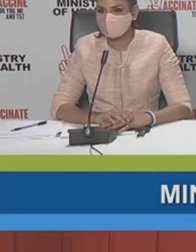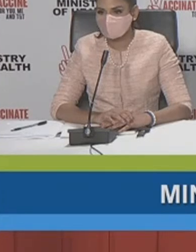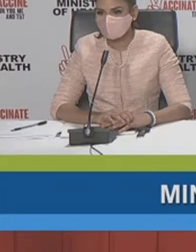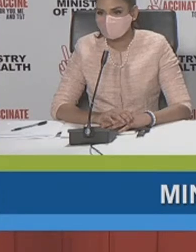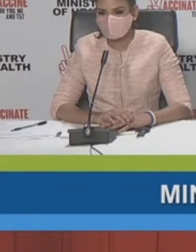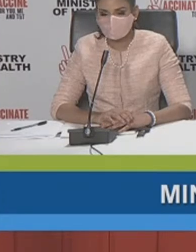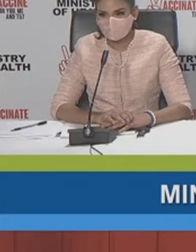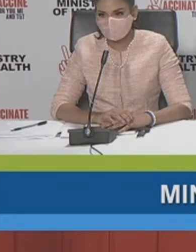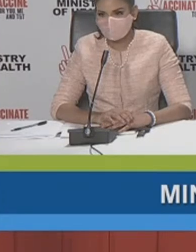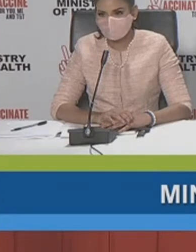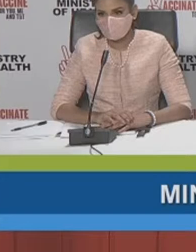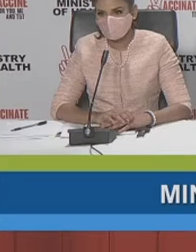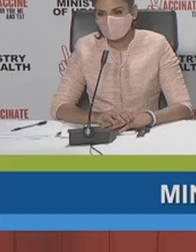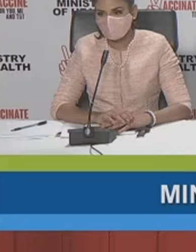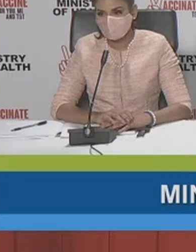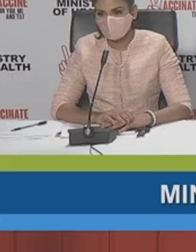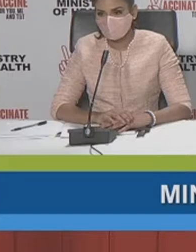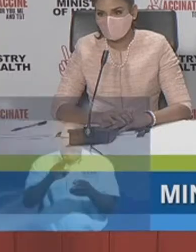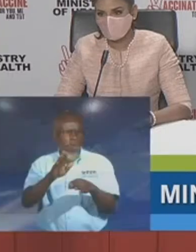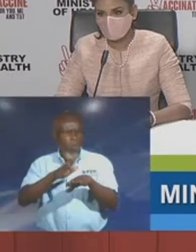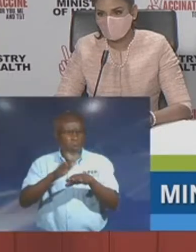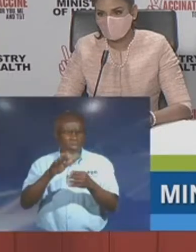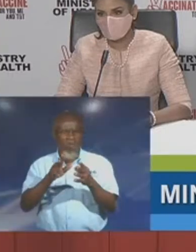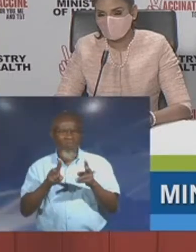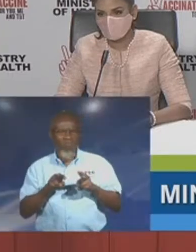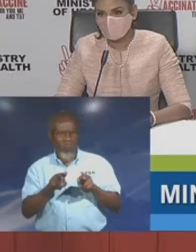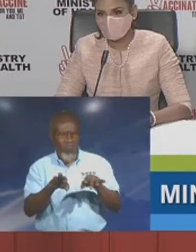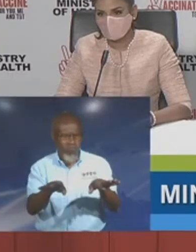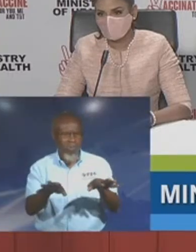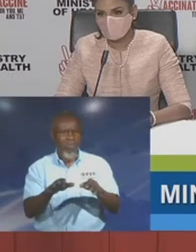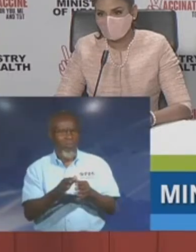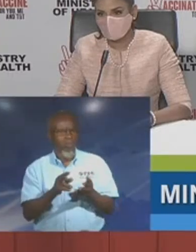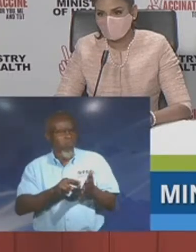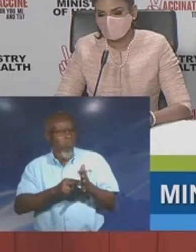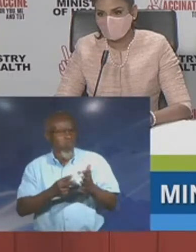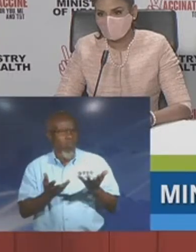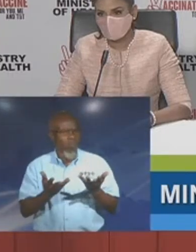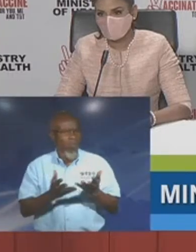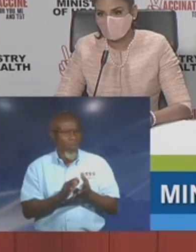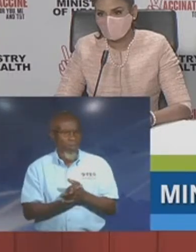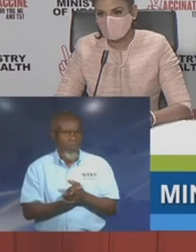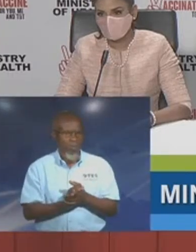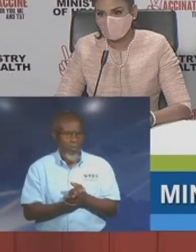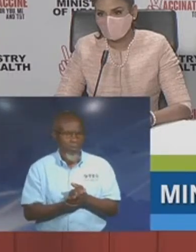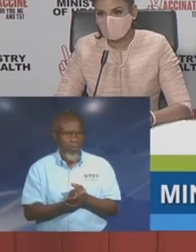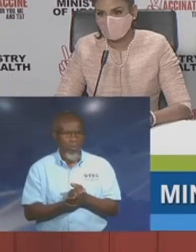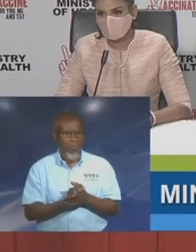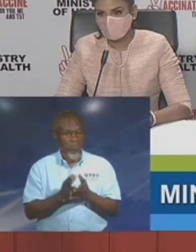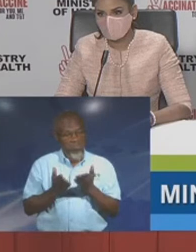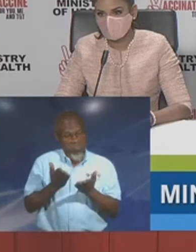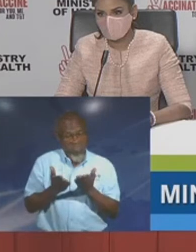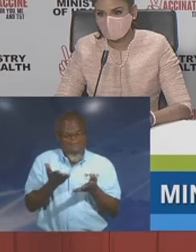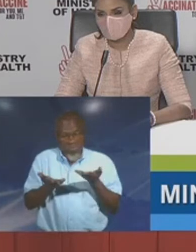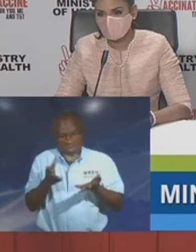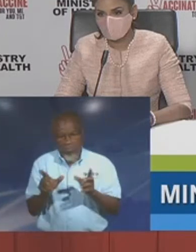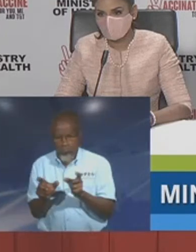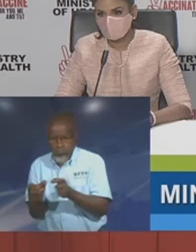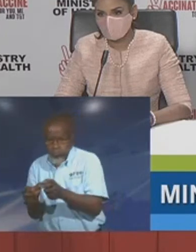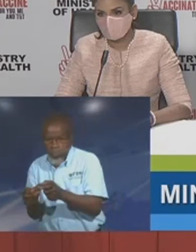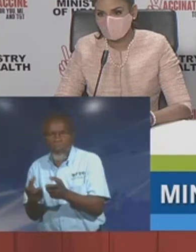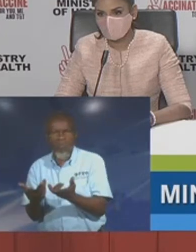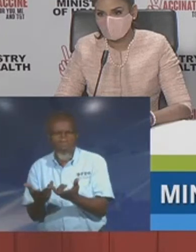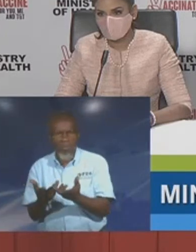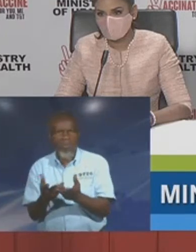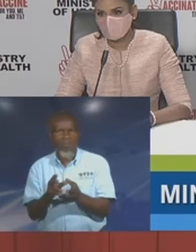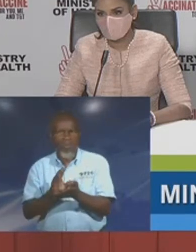that note, I wanted to ask, is it possible at all that all of the sanitization and sterilization that people have been doing during the